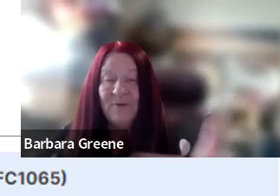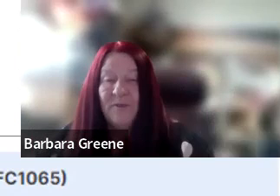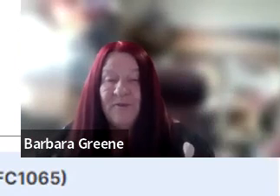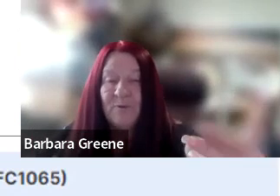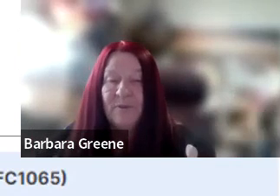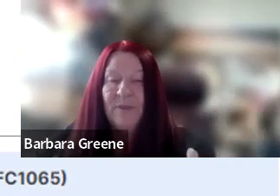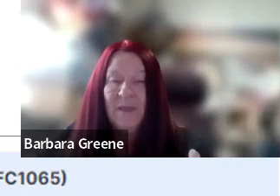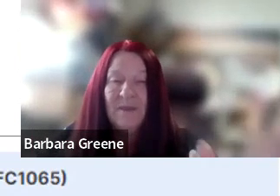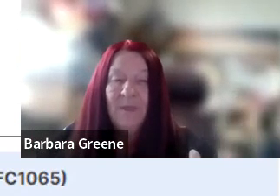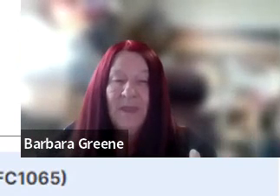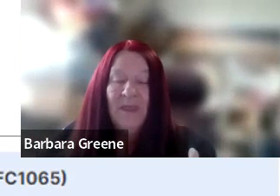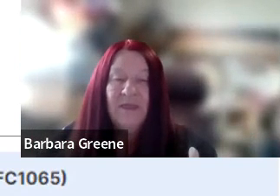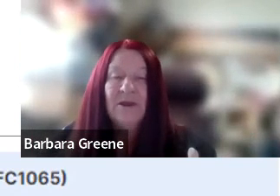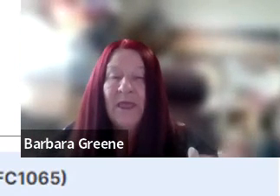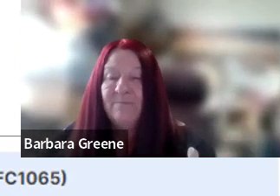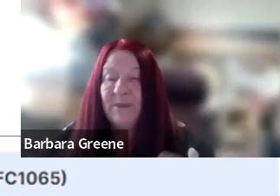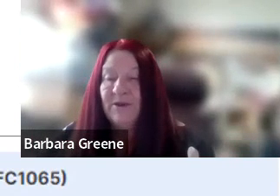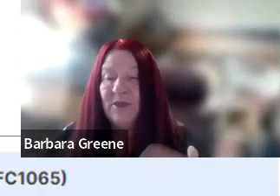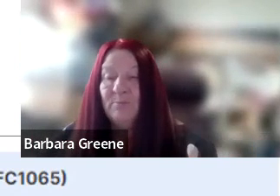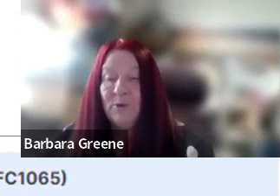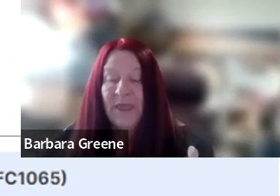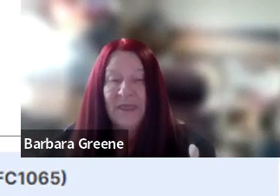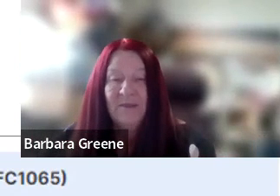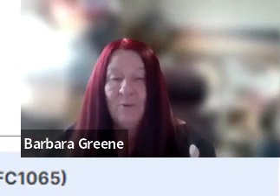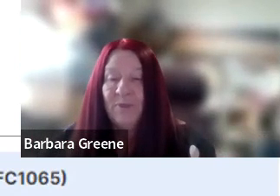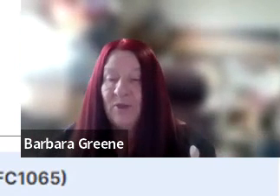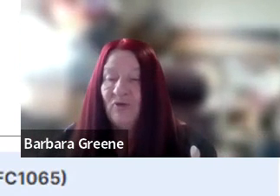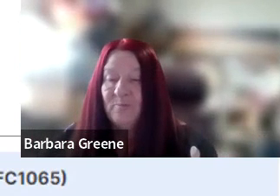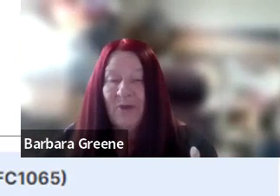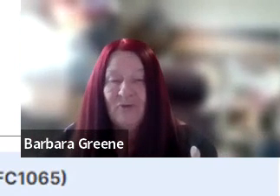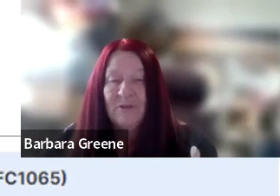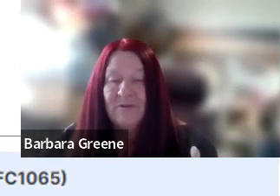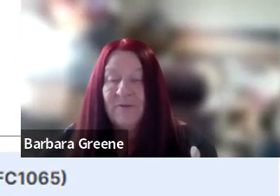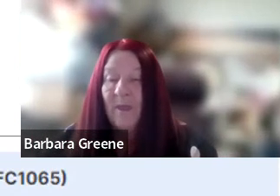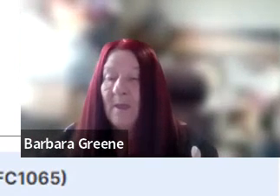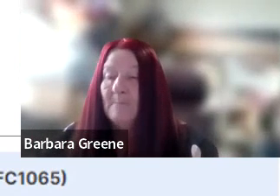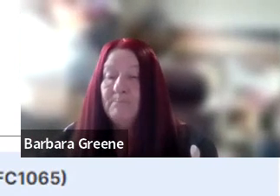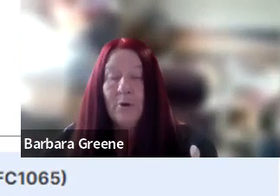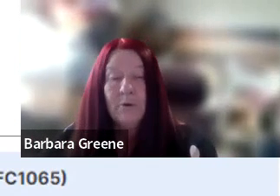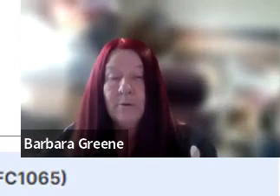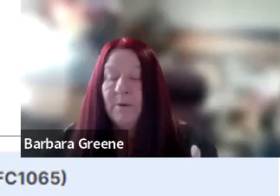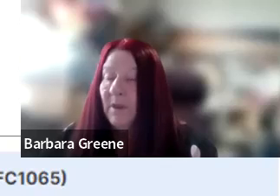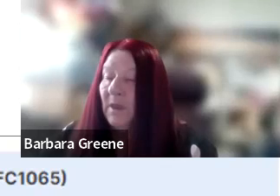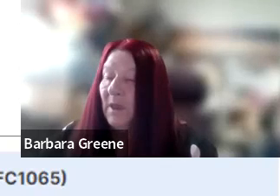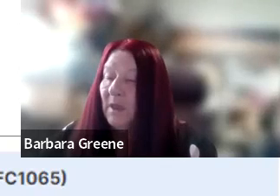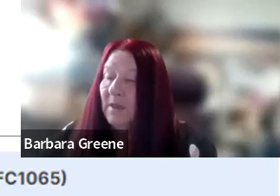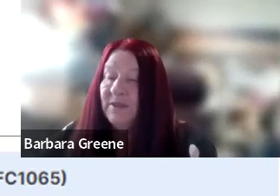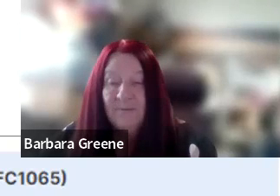just based on this one, it allowed me to communicate with each specialist